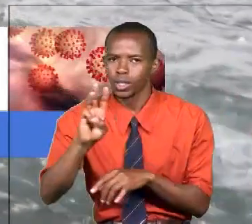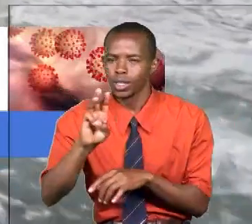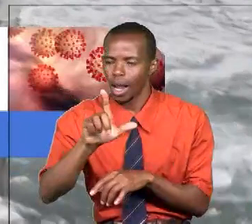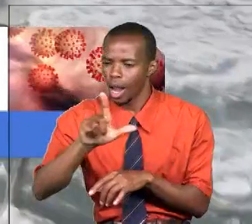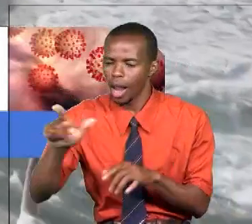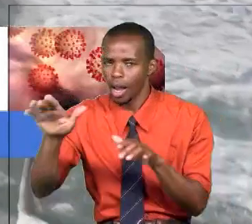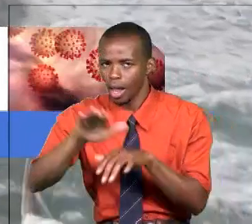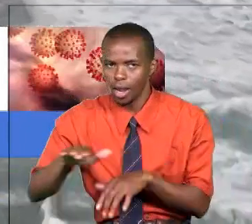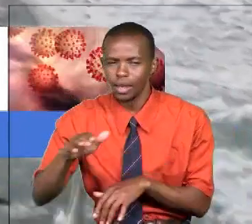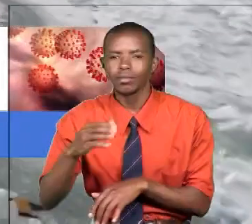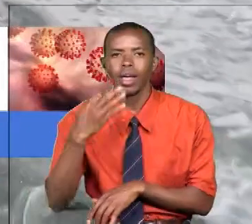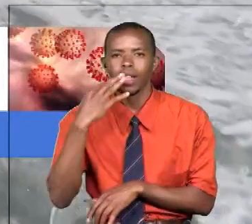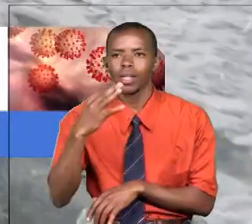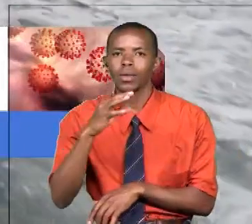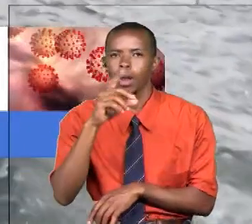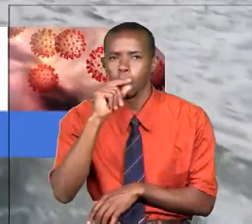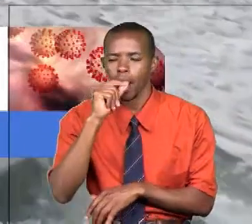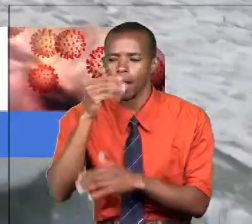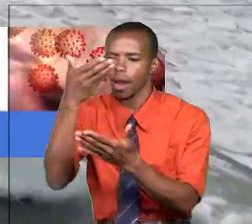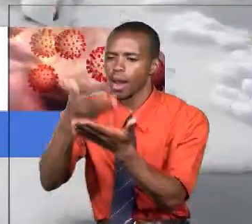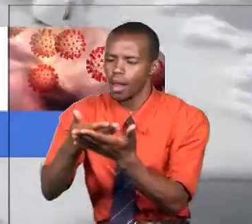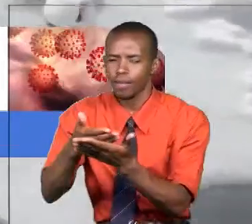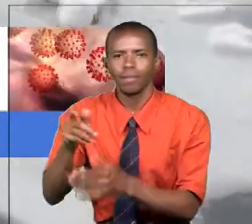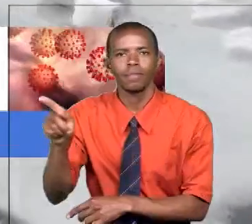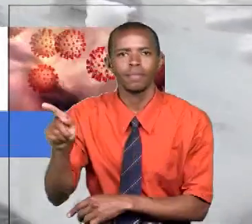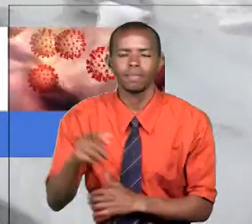Recently, 300 more whooper swans landed in the wetland park.